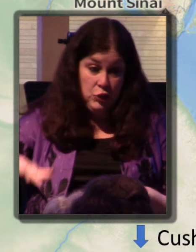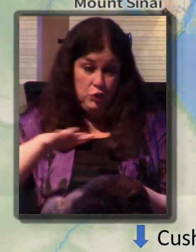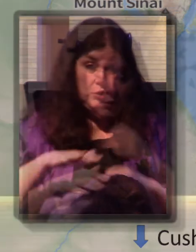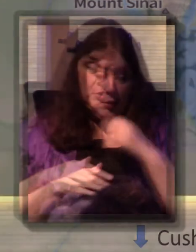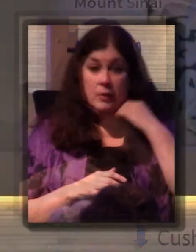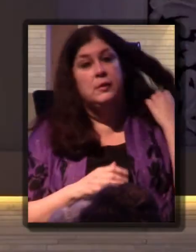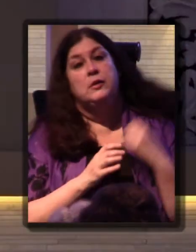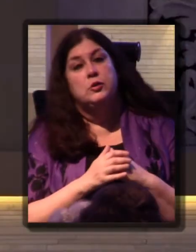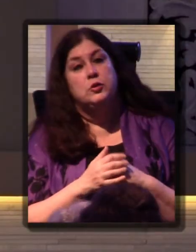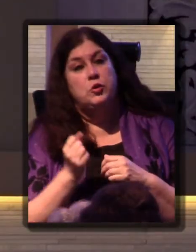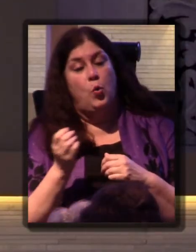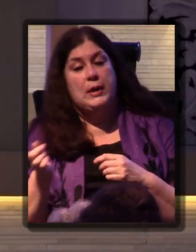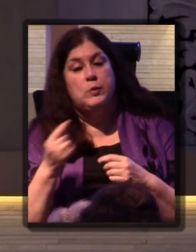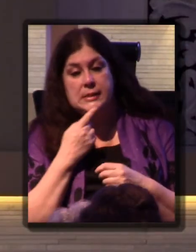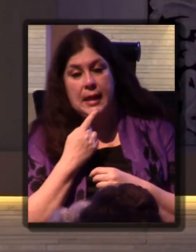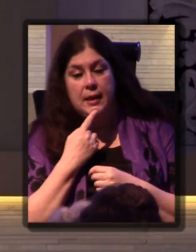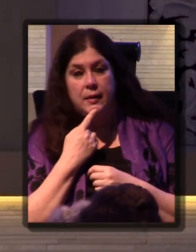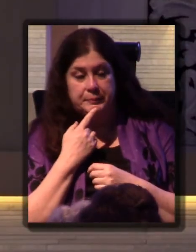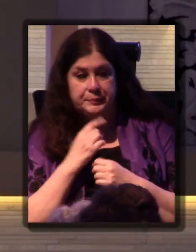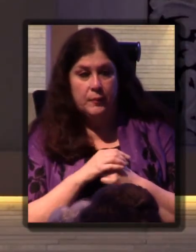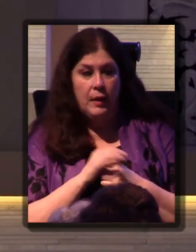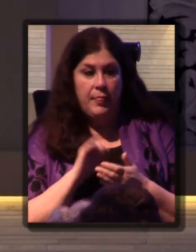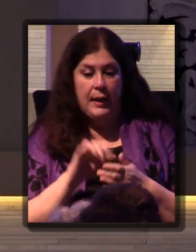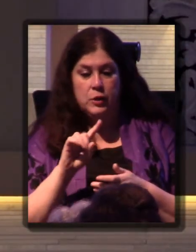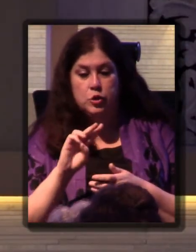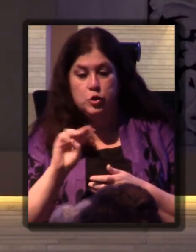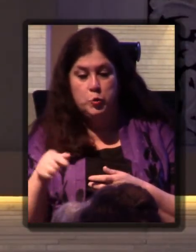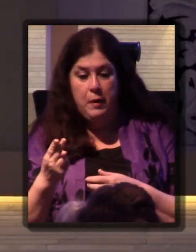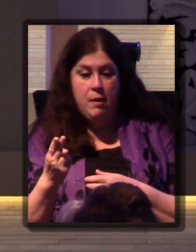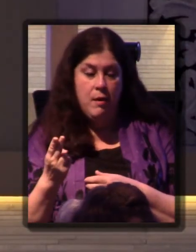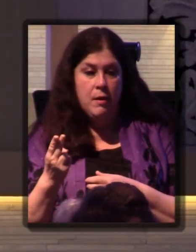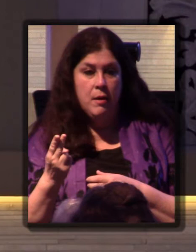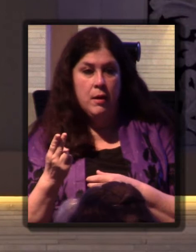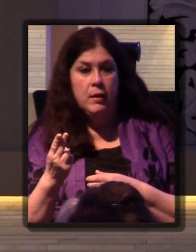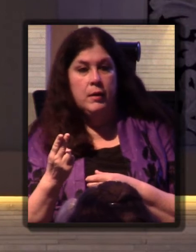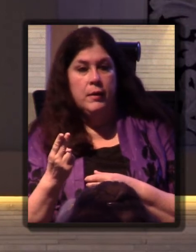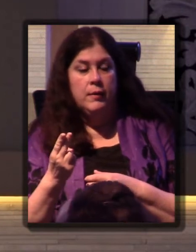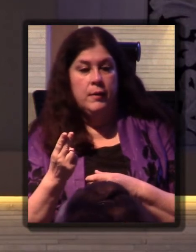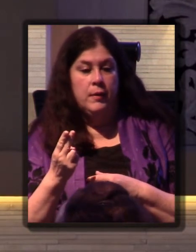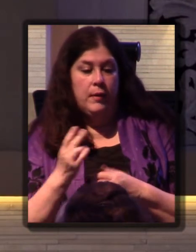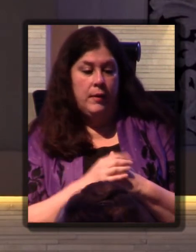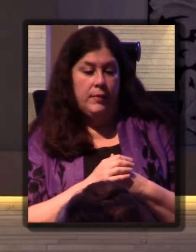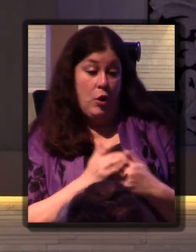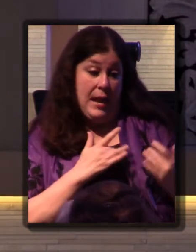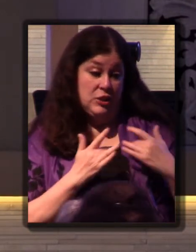desert. And so what he's going to argue is that that Duma itself are anxious about